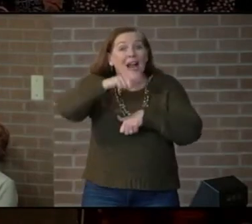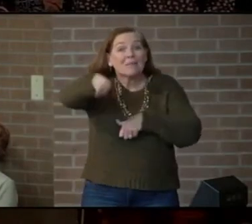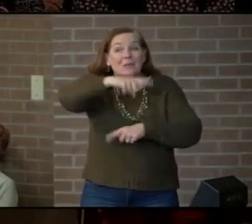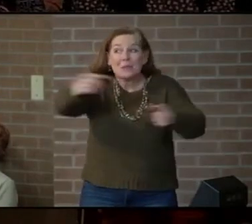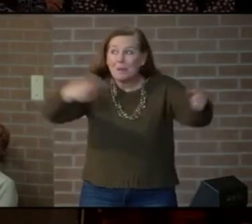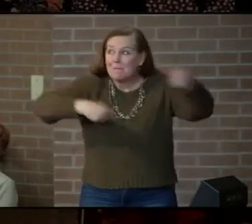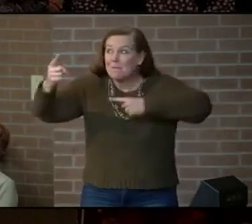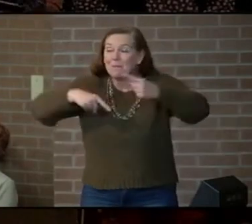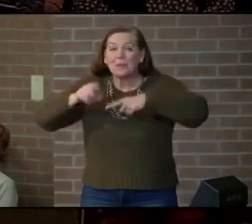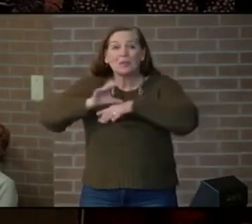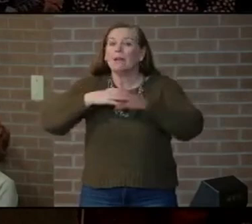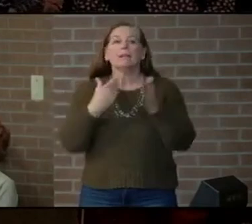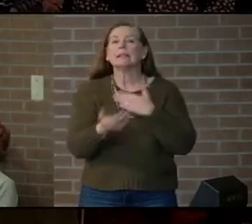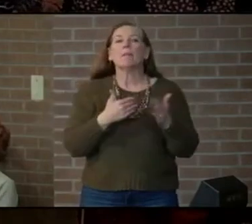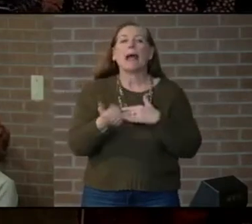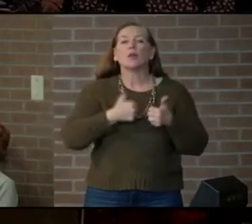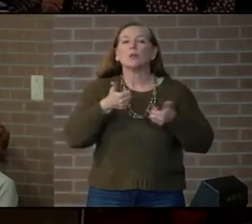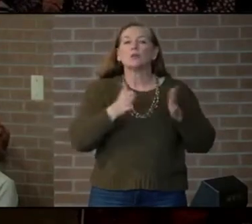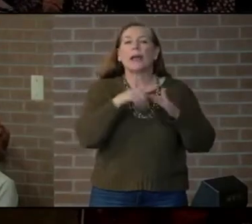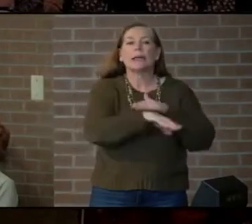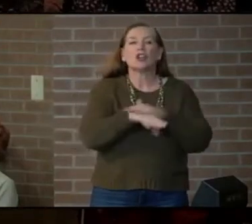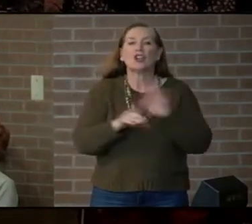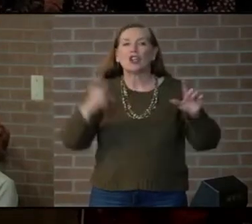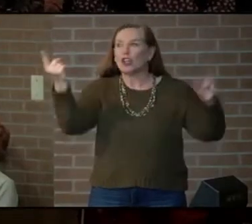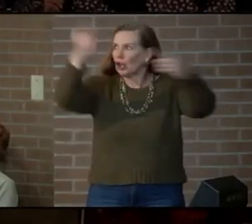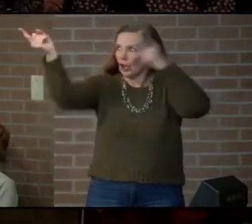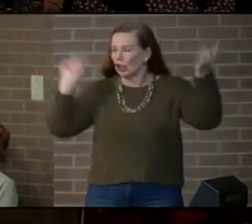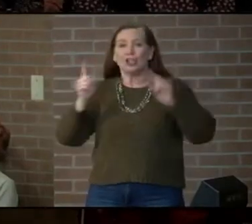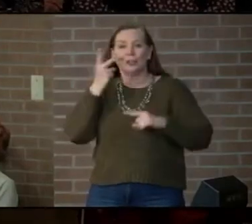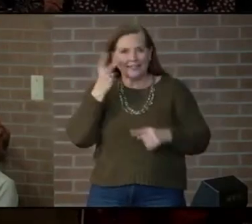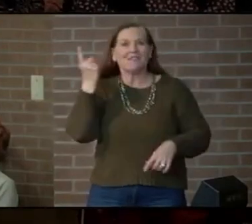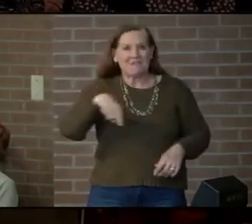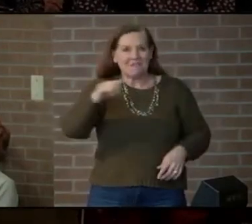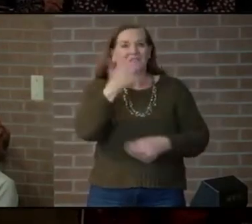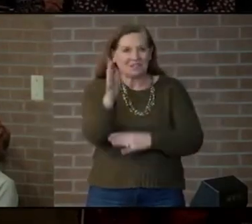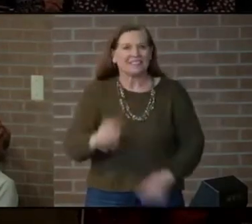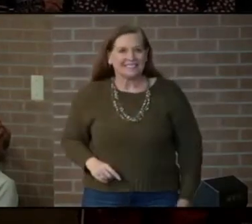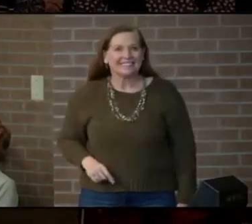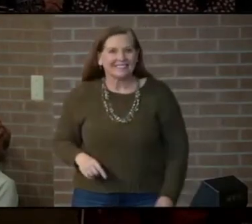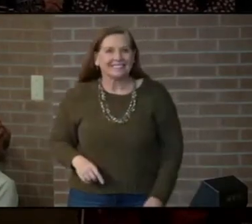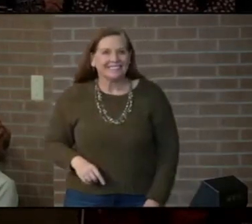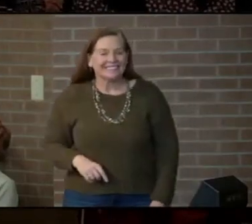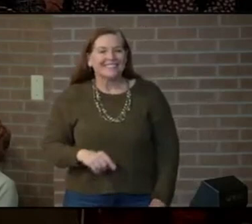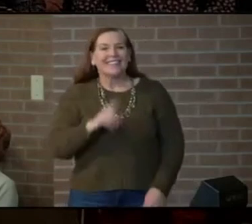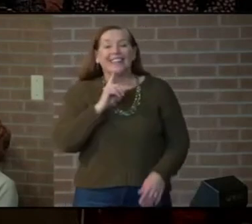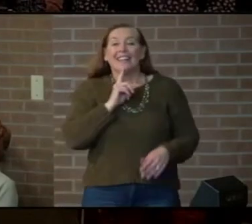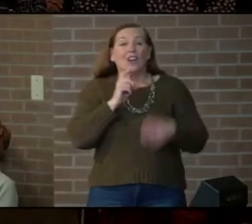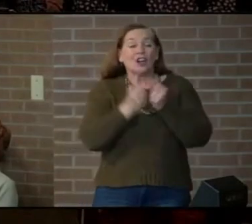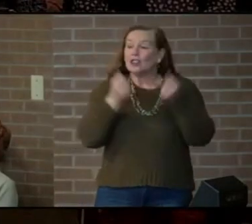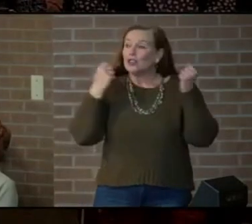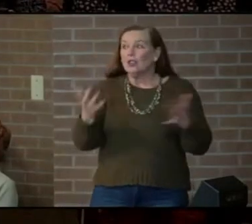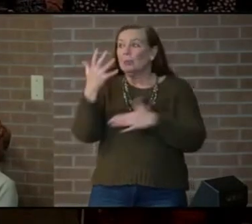church, doesn't matter what direction you come from, you see one of these trees. There are 2 maple trees that